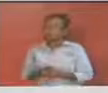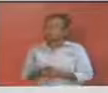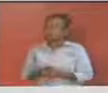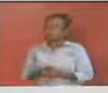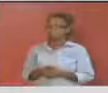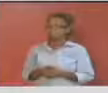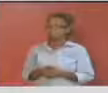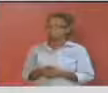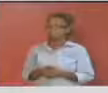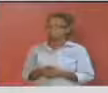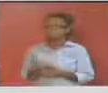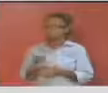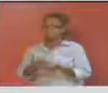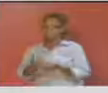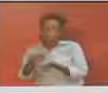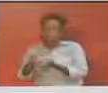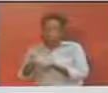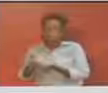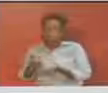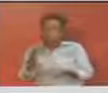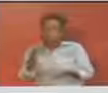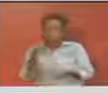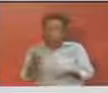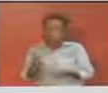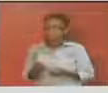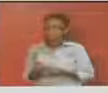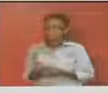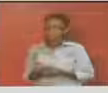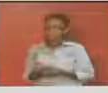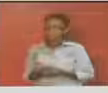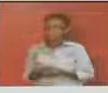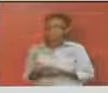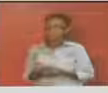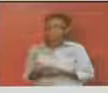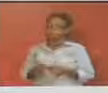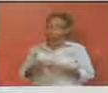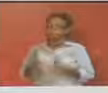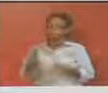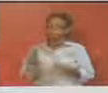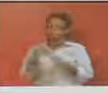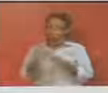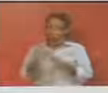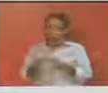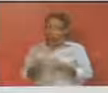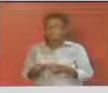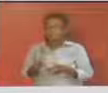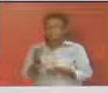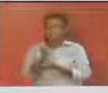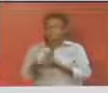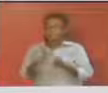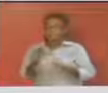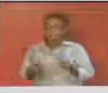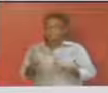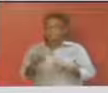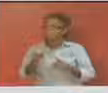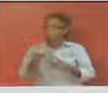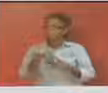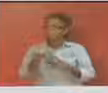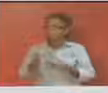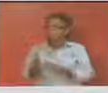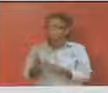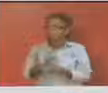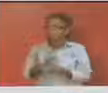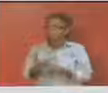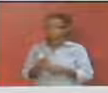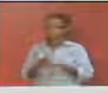was PCR positive for the virus. Now, remember, you can be infected and show no signs of disease. So in order to know if